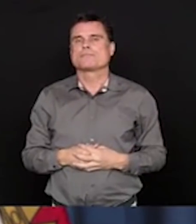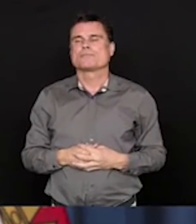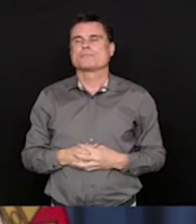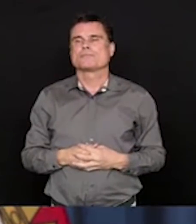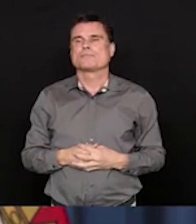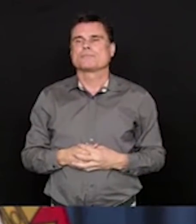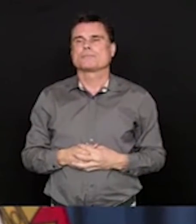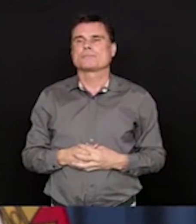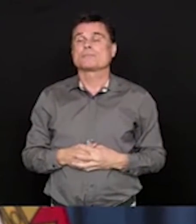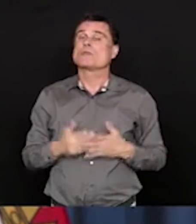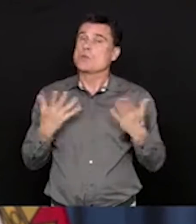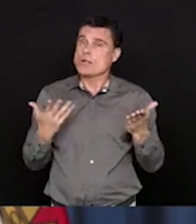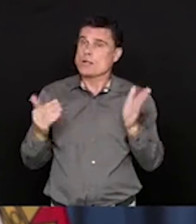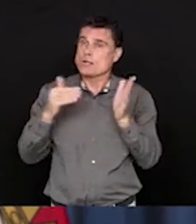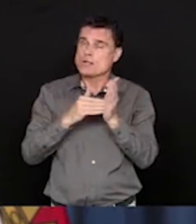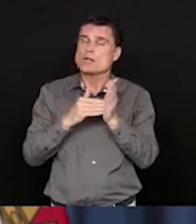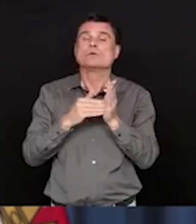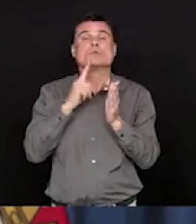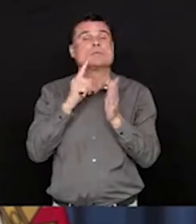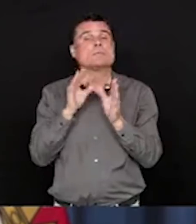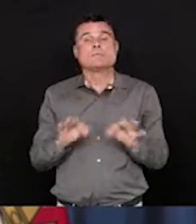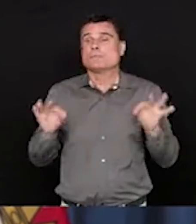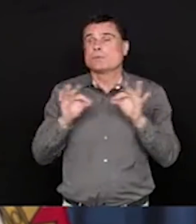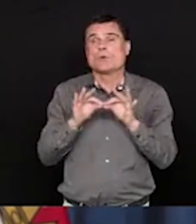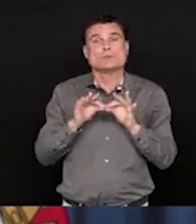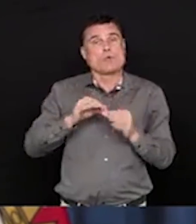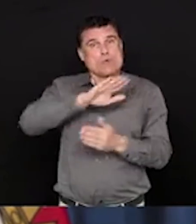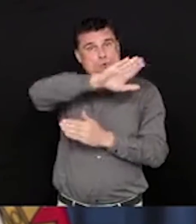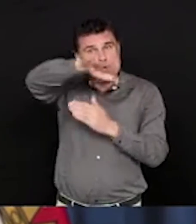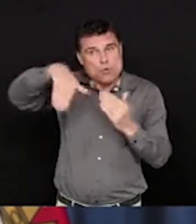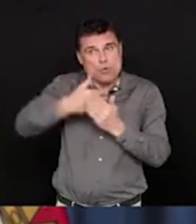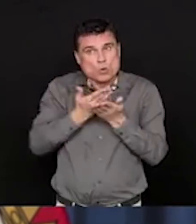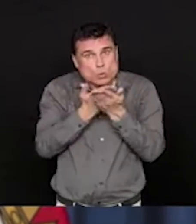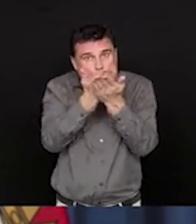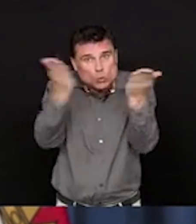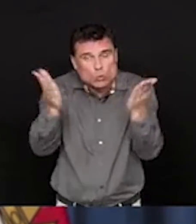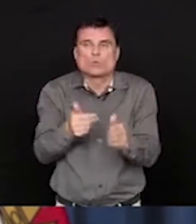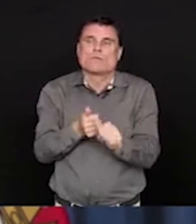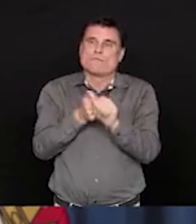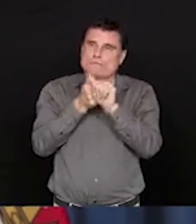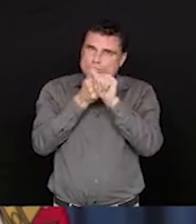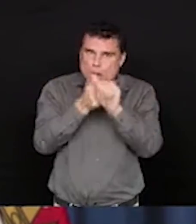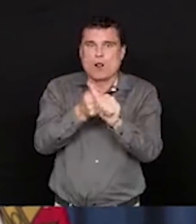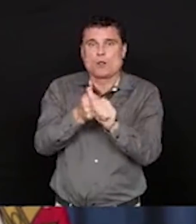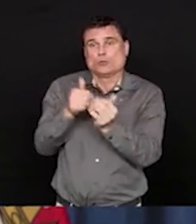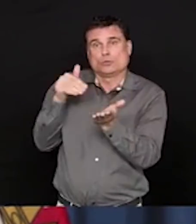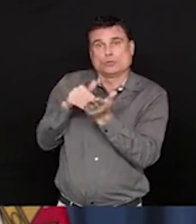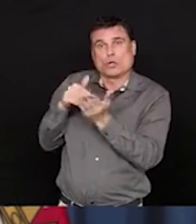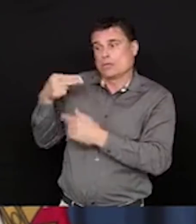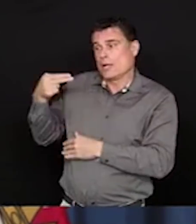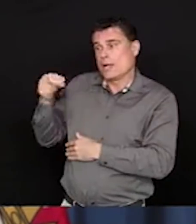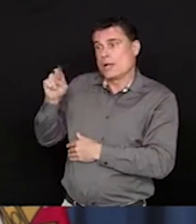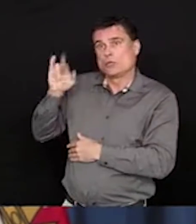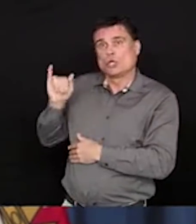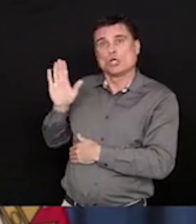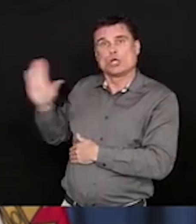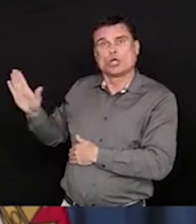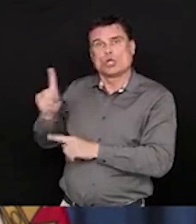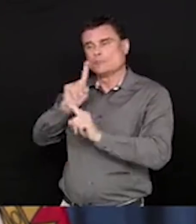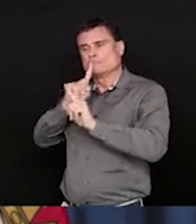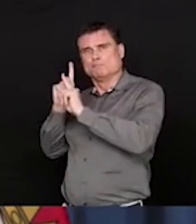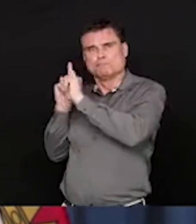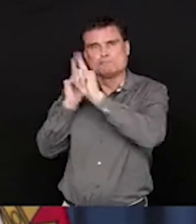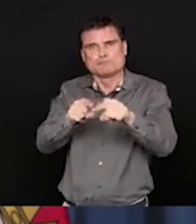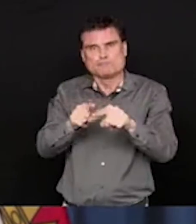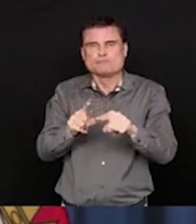comply 100% with her orders and with the orders of the federal government under the Quarantine Act. In particular, that means people returning to